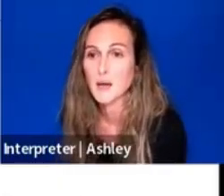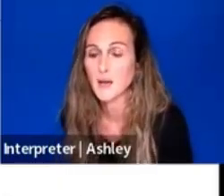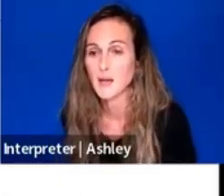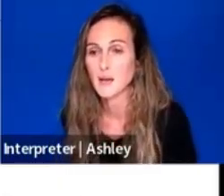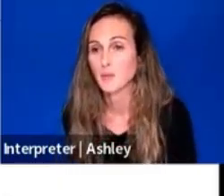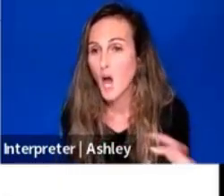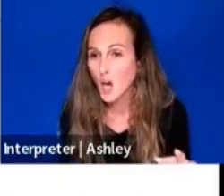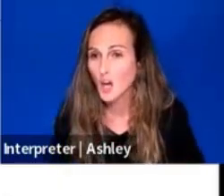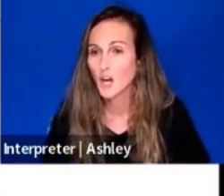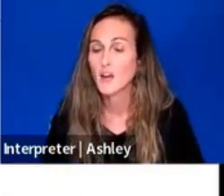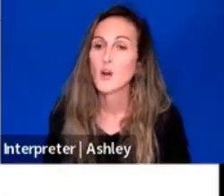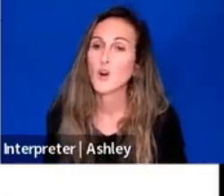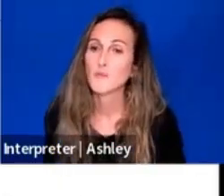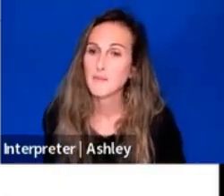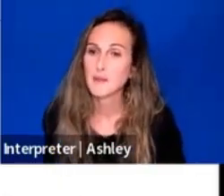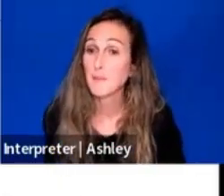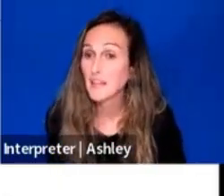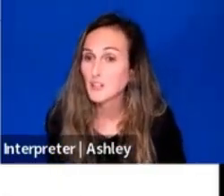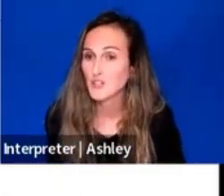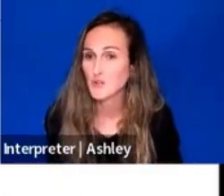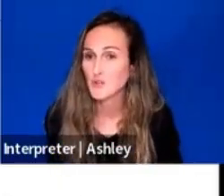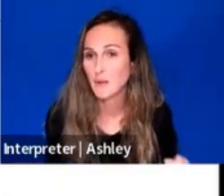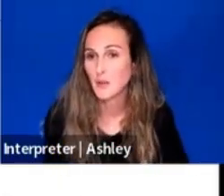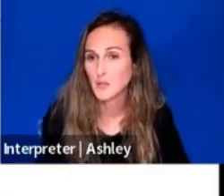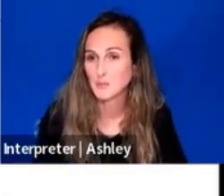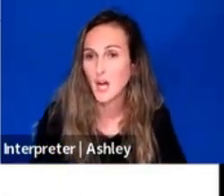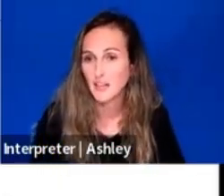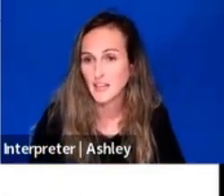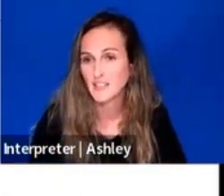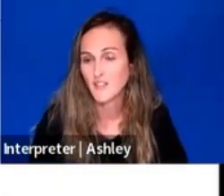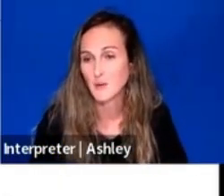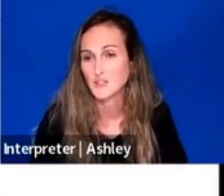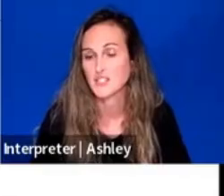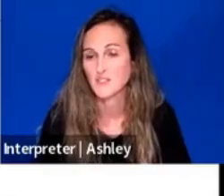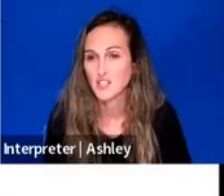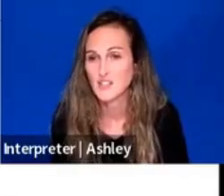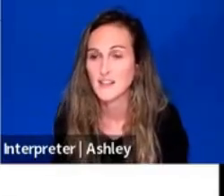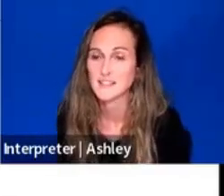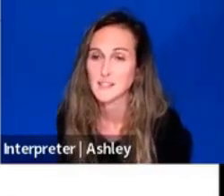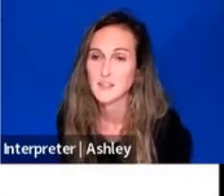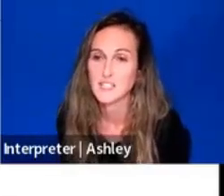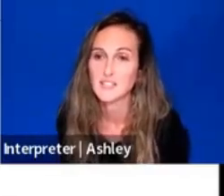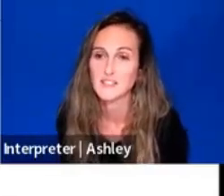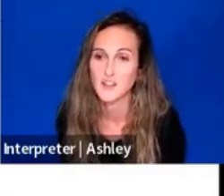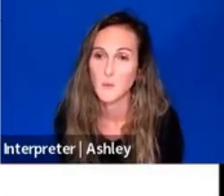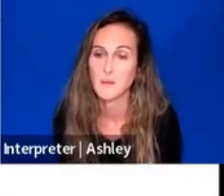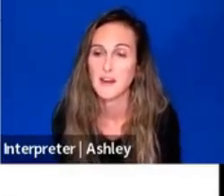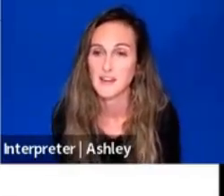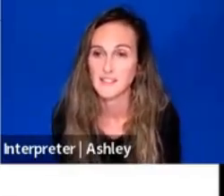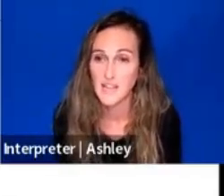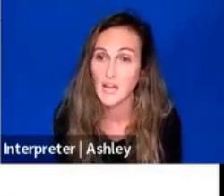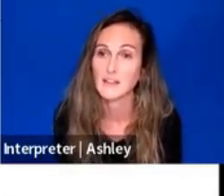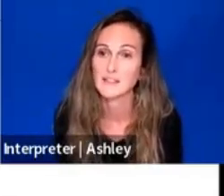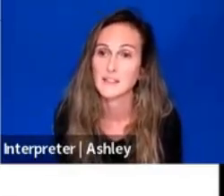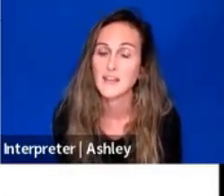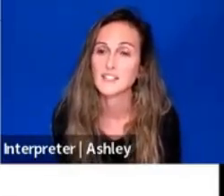being a blocker, or maybe pillars, rows of pillars blocking a deaf person's vision. That's something to consider when making designs to keep